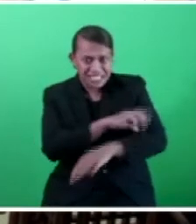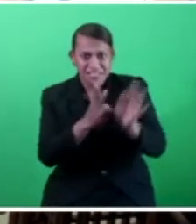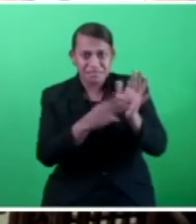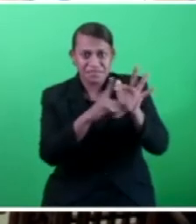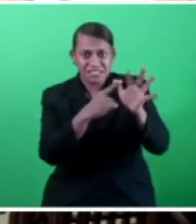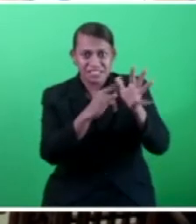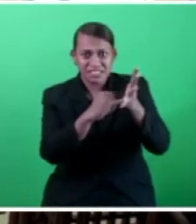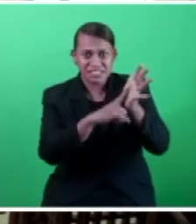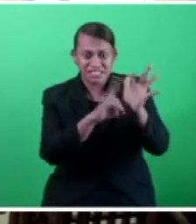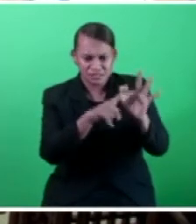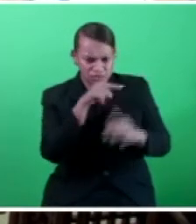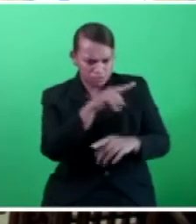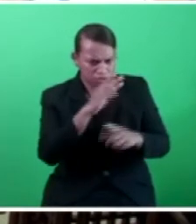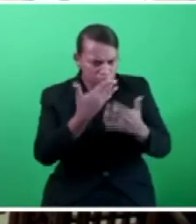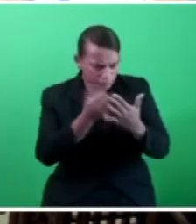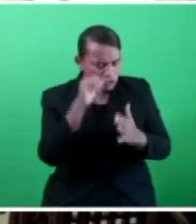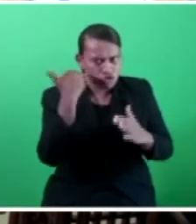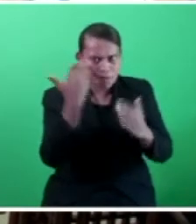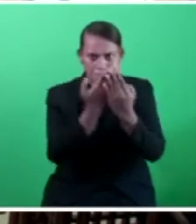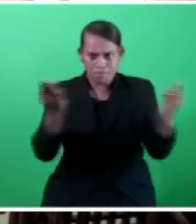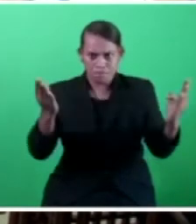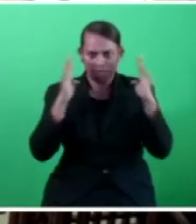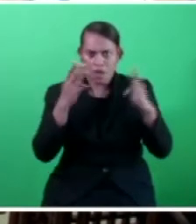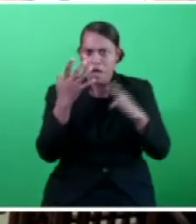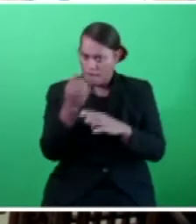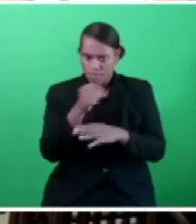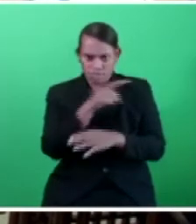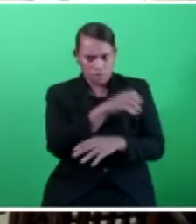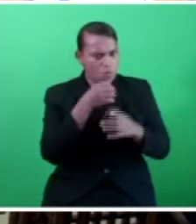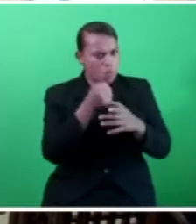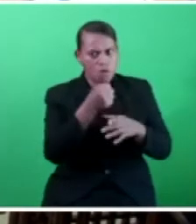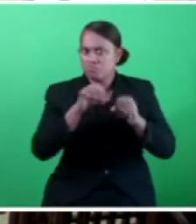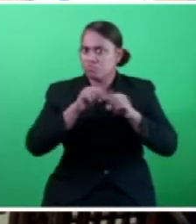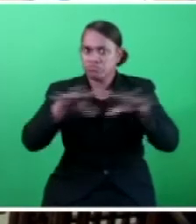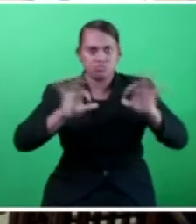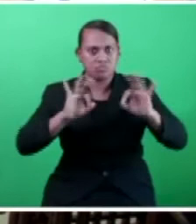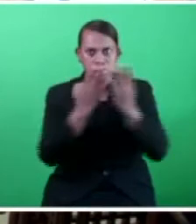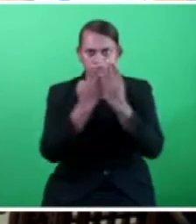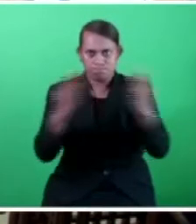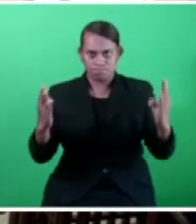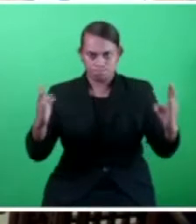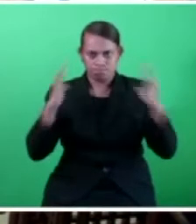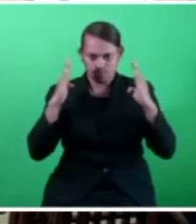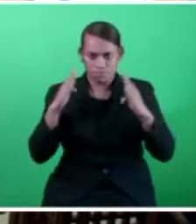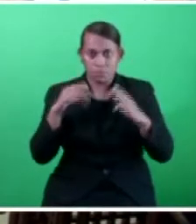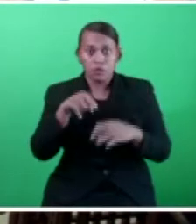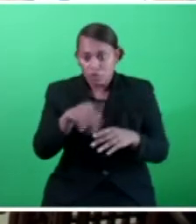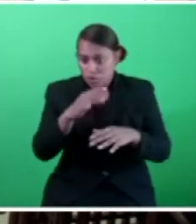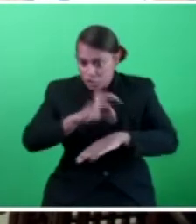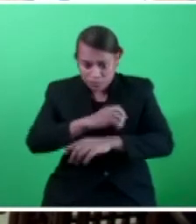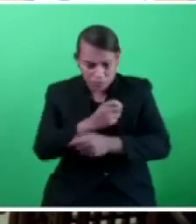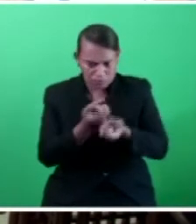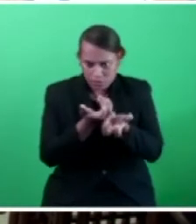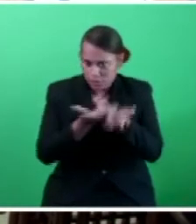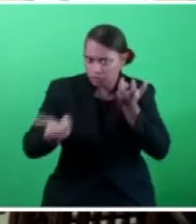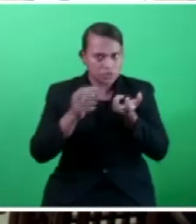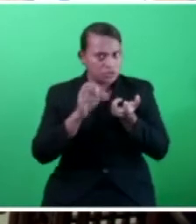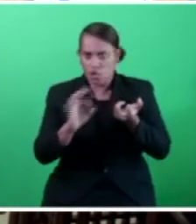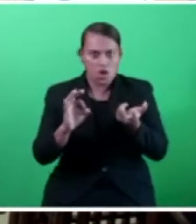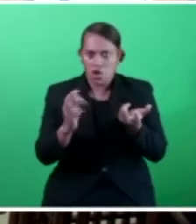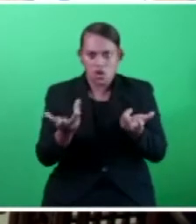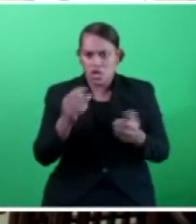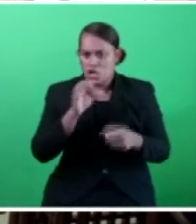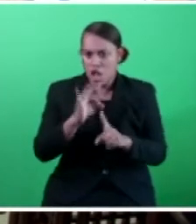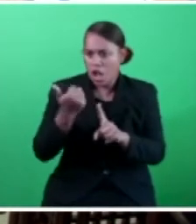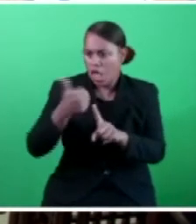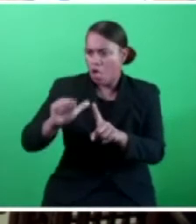there and it worked. And in these units, patients are isolated from the public and prevented from leaving. They have separate toilets